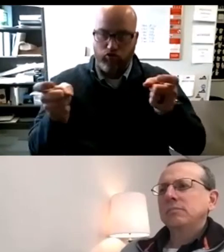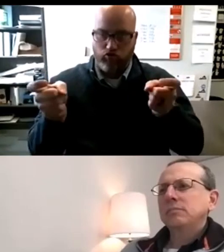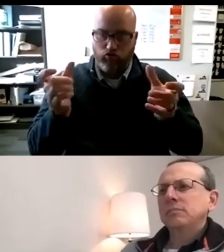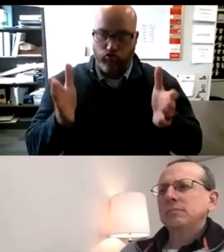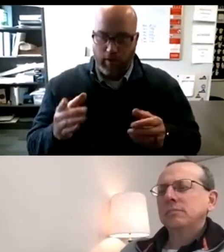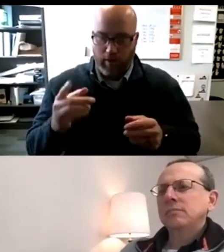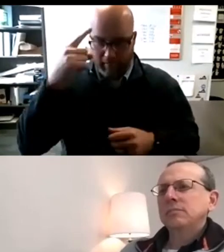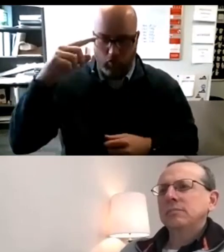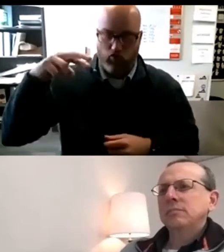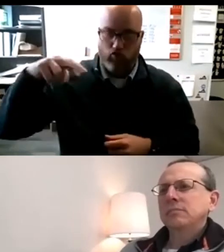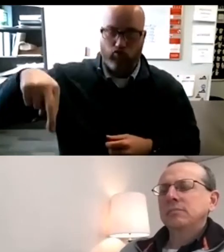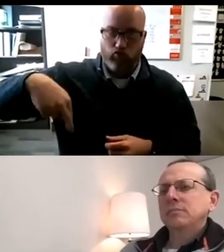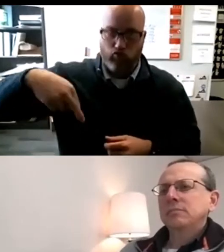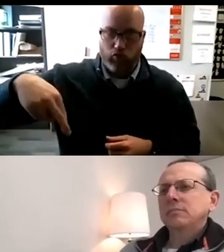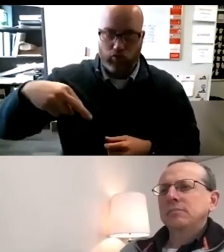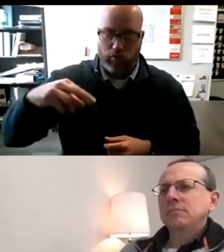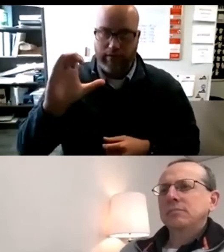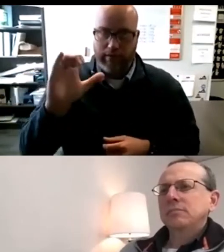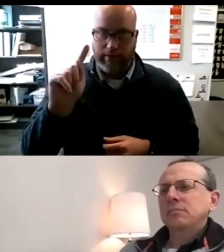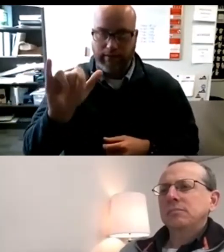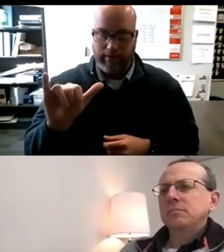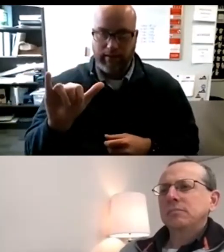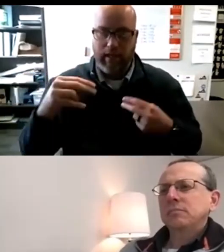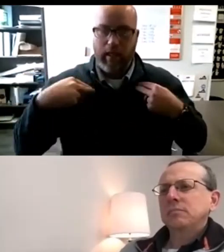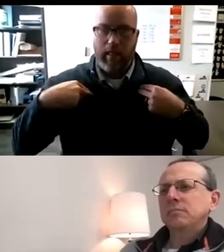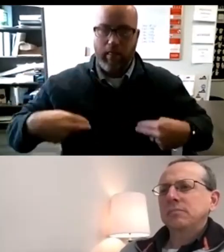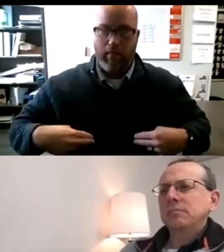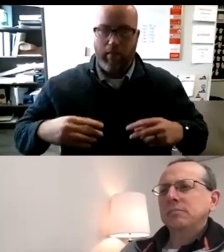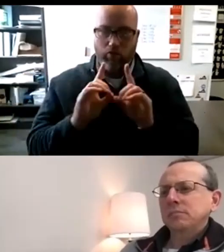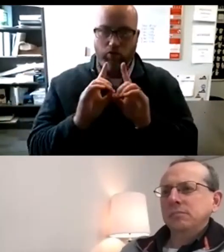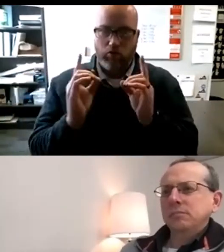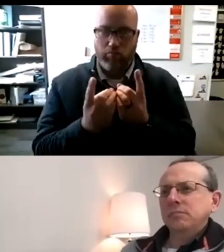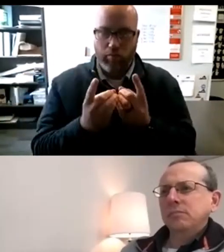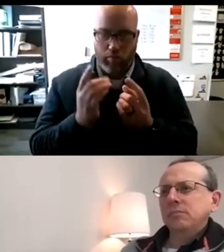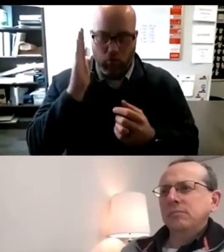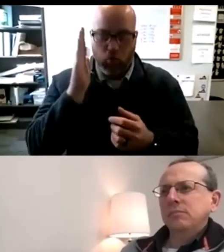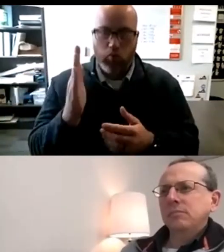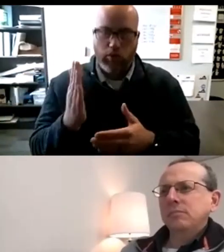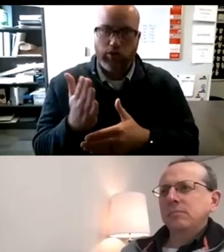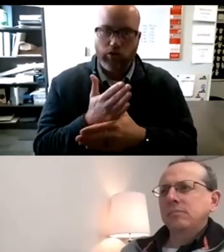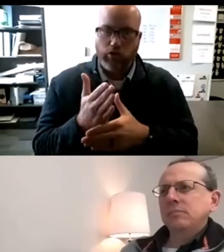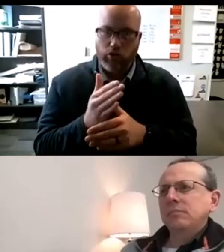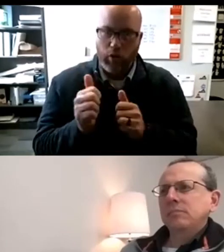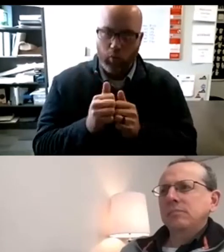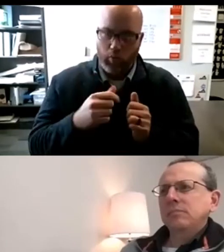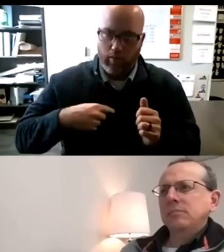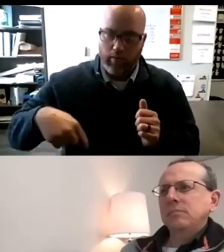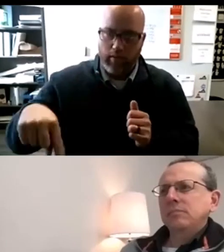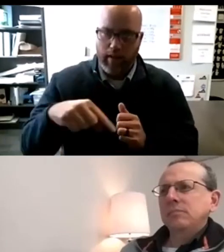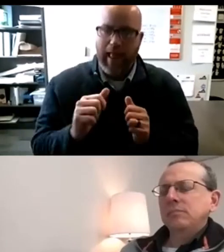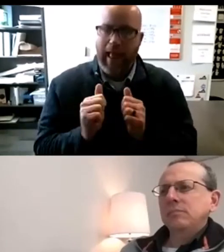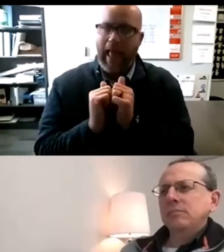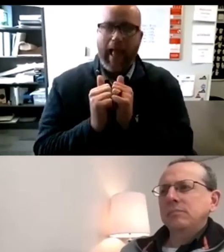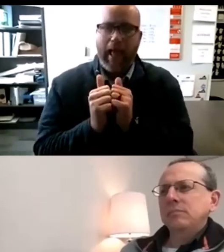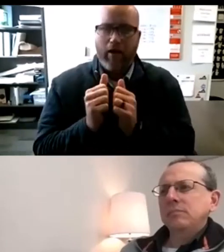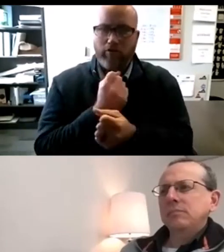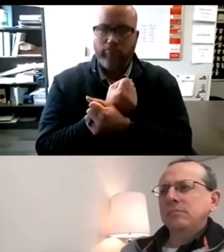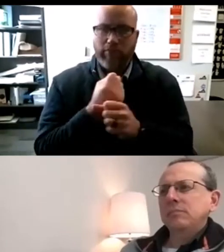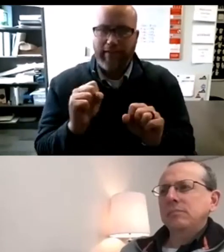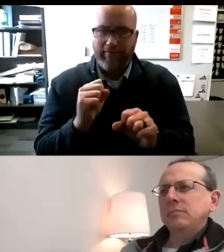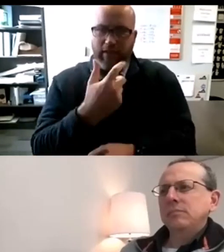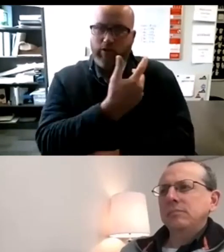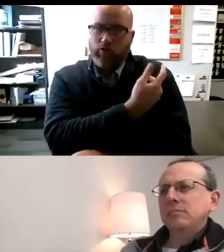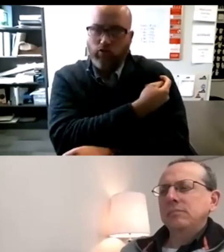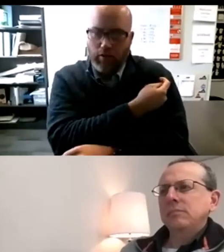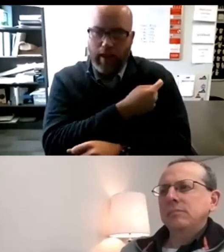Health Department, who will share with us a bit more about how the safety of the vaccine and how it